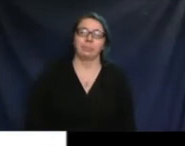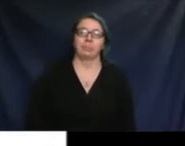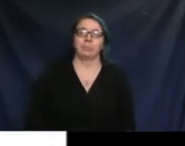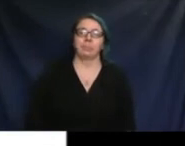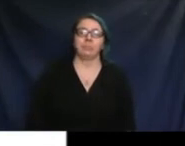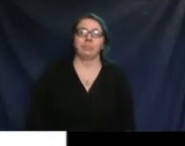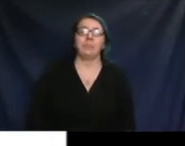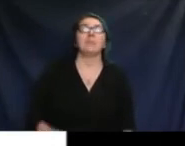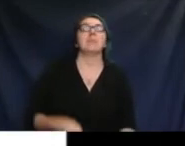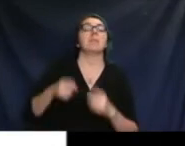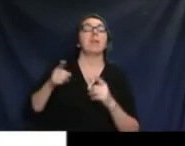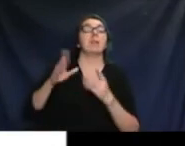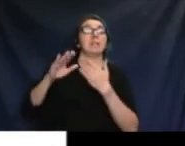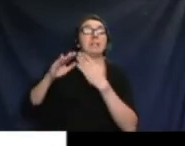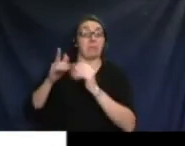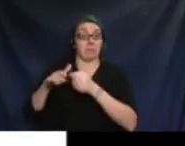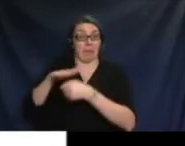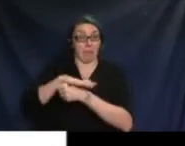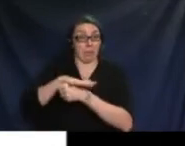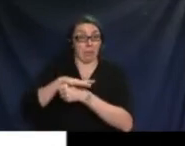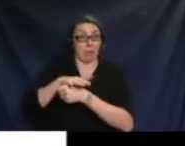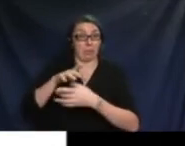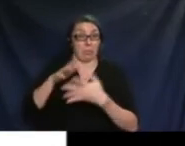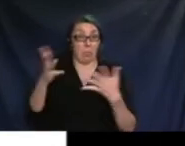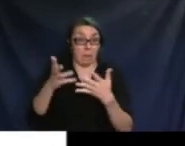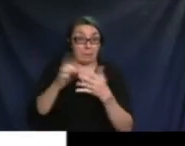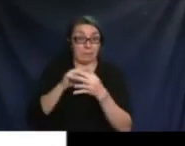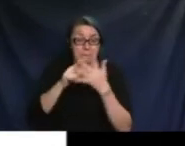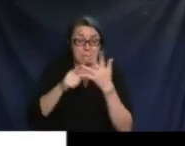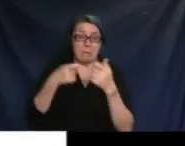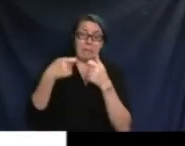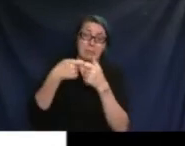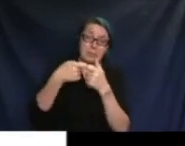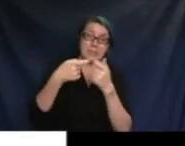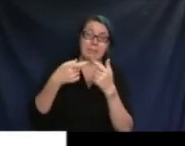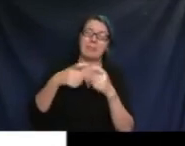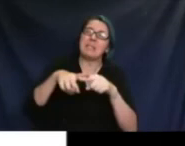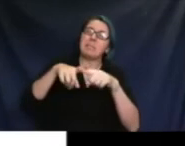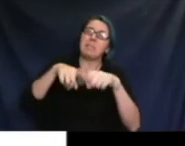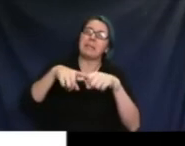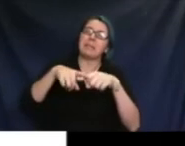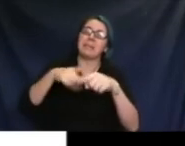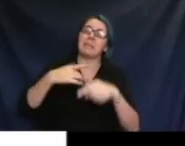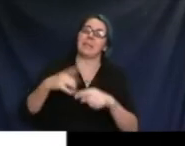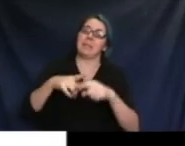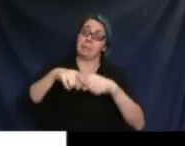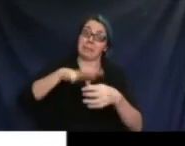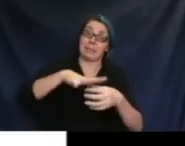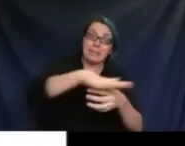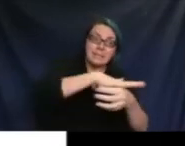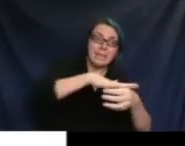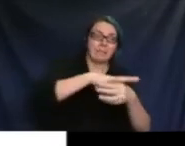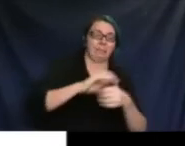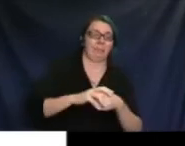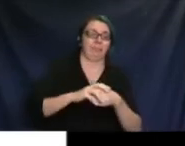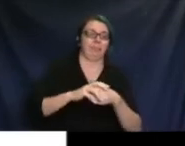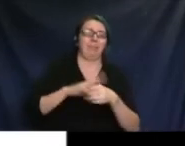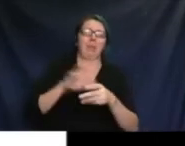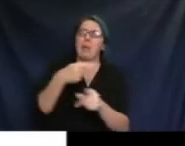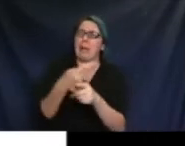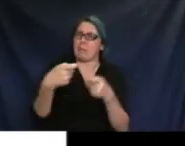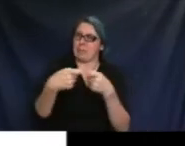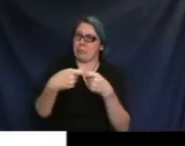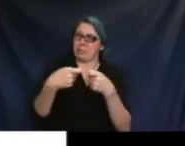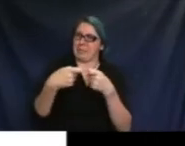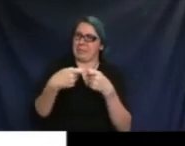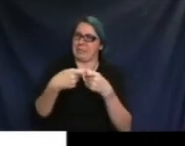site. So, and really will depend on how much of an electrical draw a project would have, all those sorts of strange